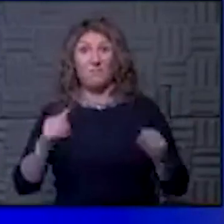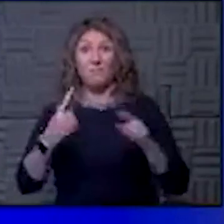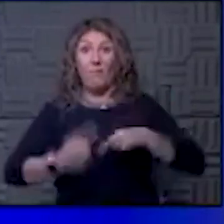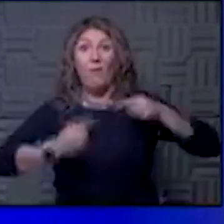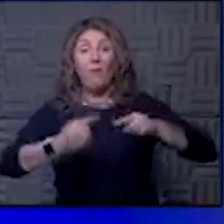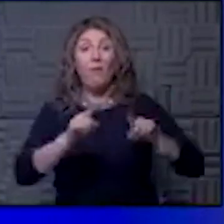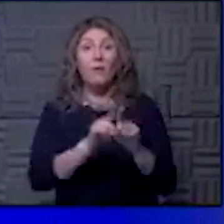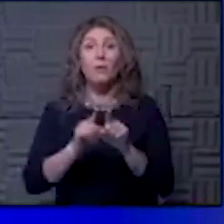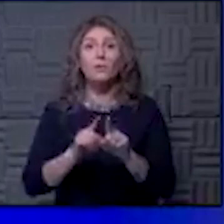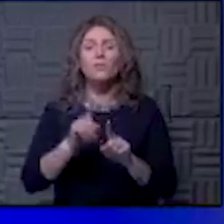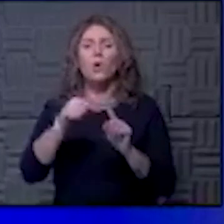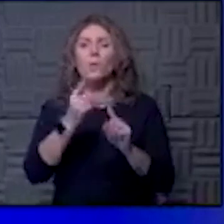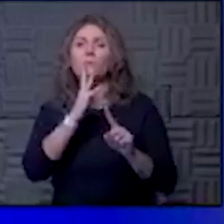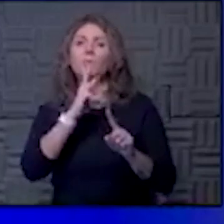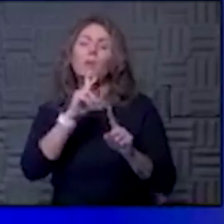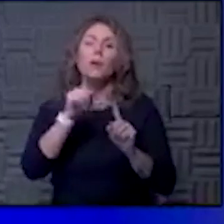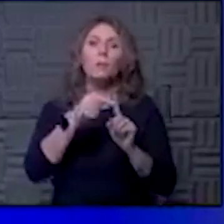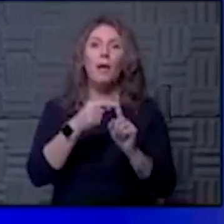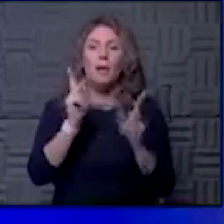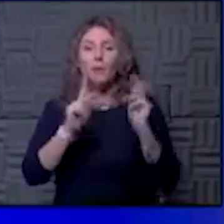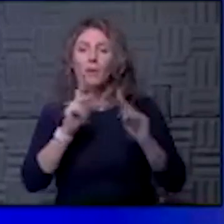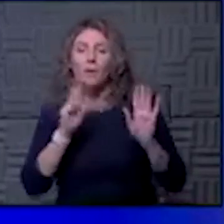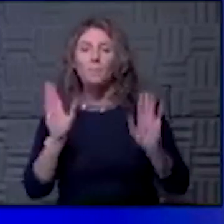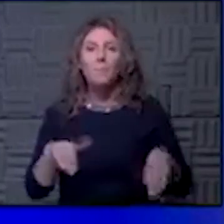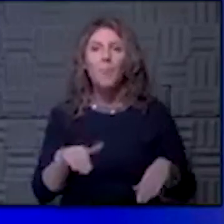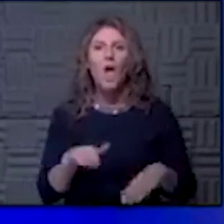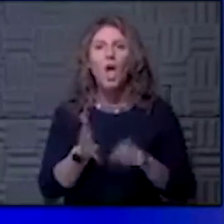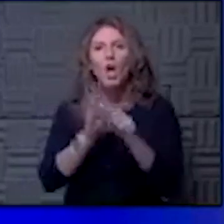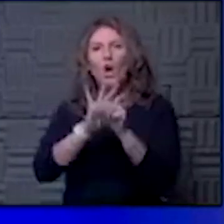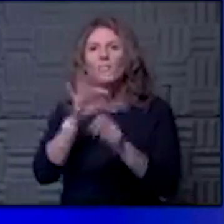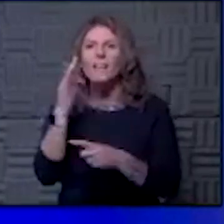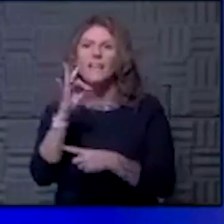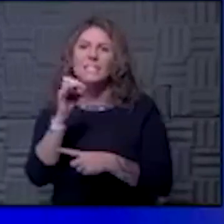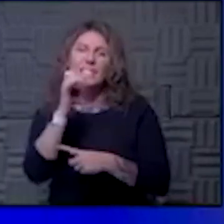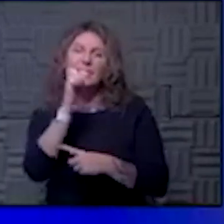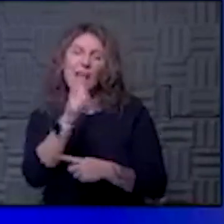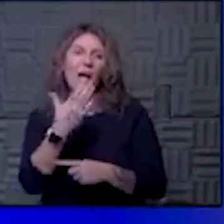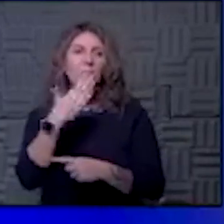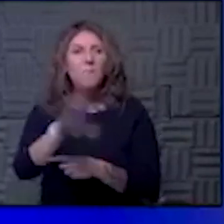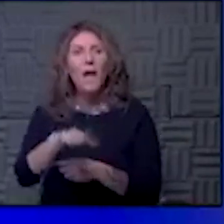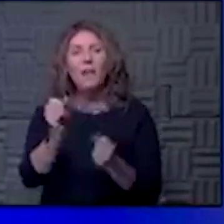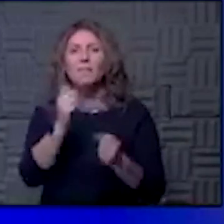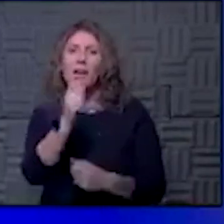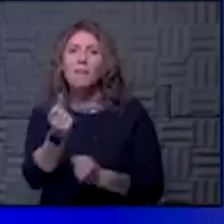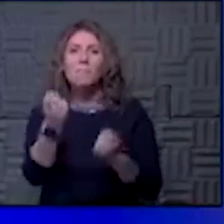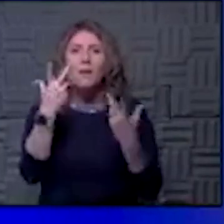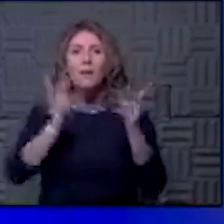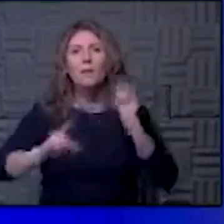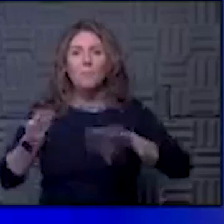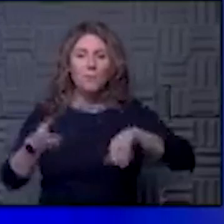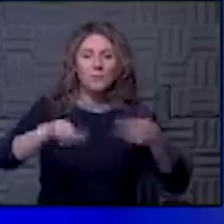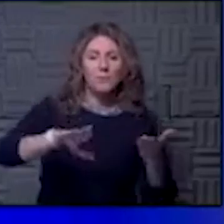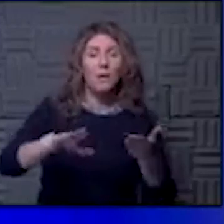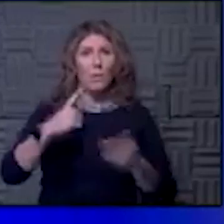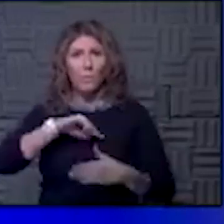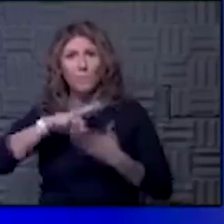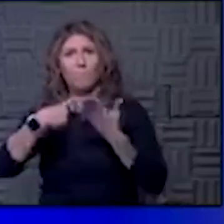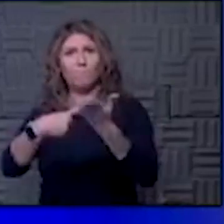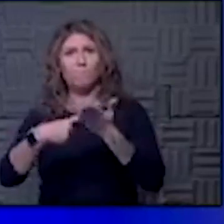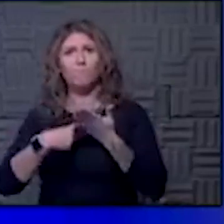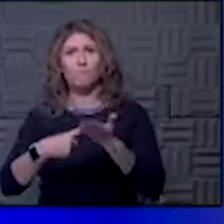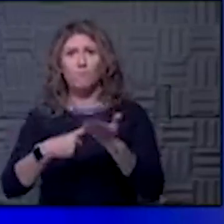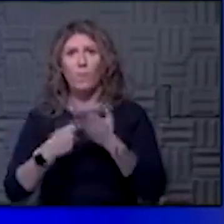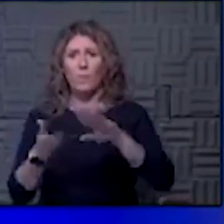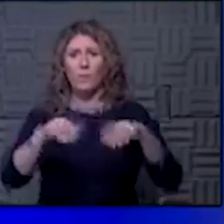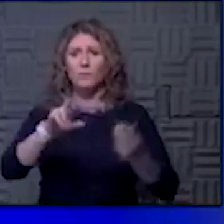we've talked about when people say, oh, see, COVID's not that bad, not many people die from that. Well, we have talked about the death rate for sure, the